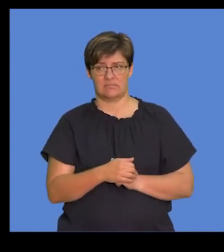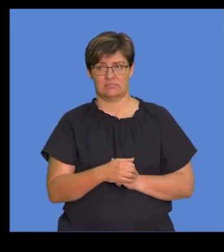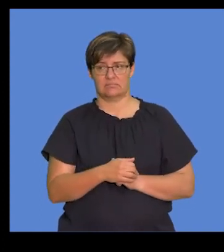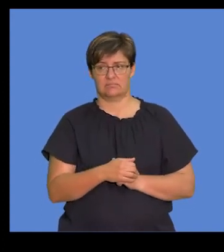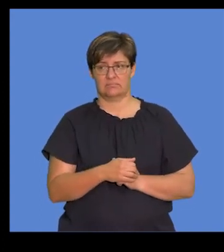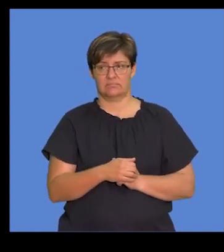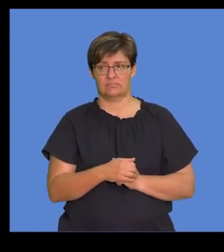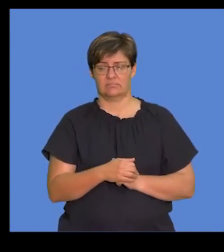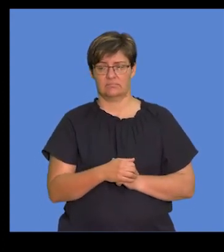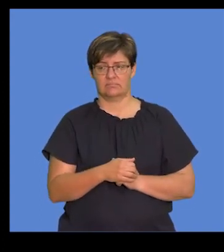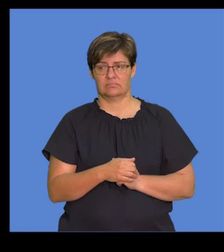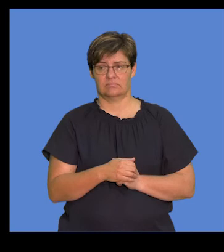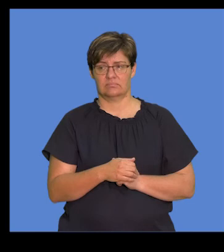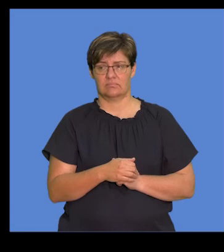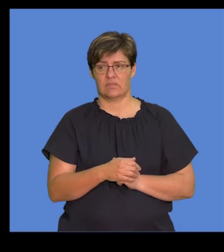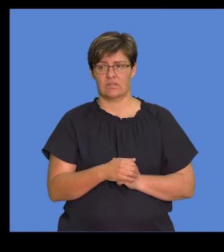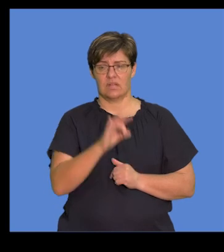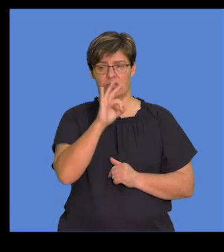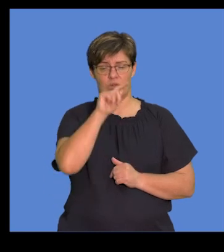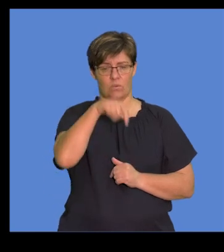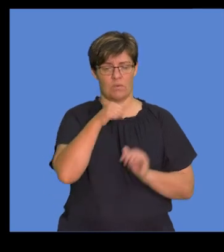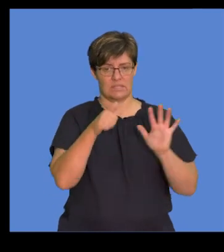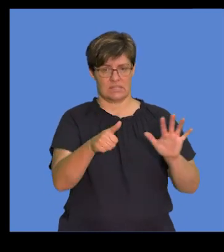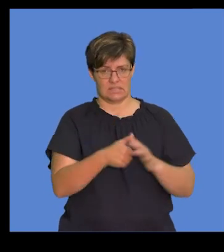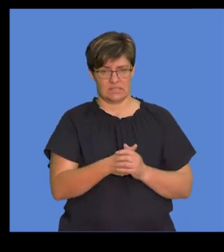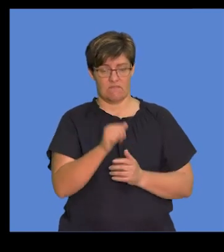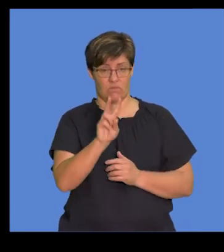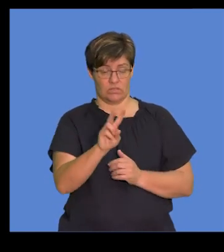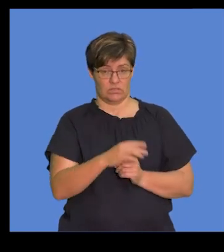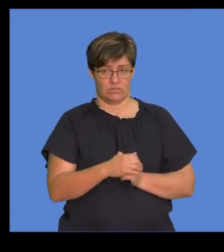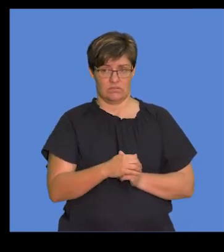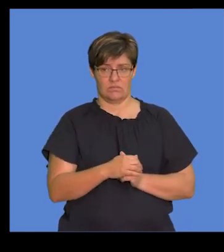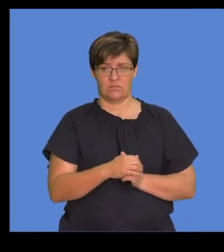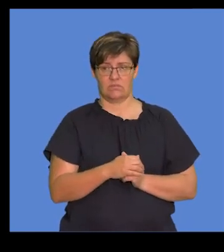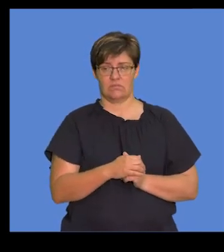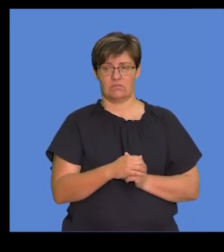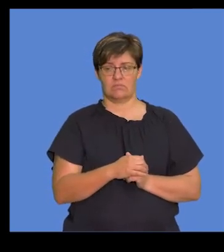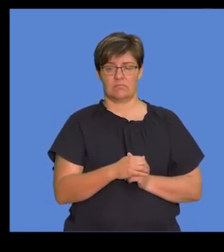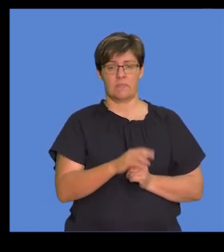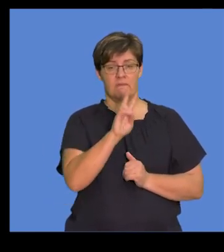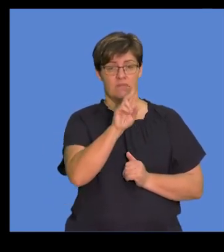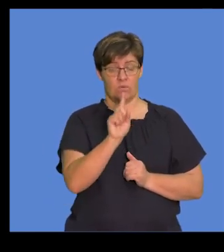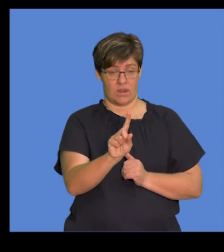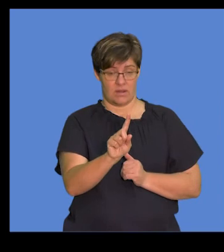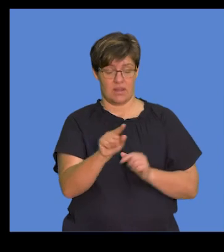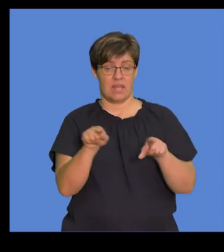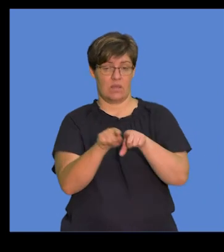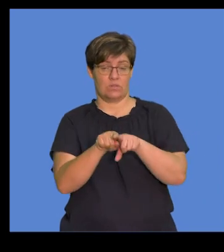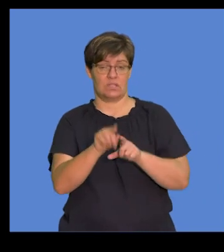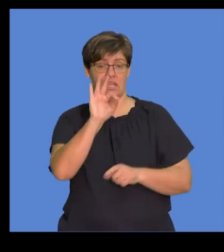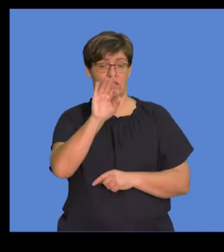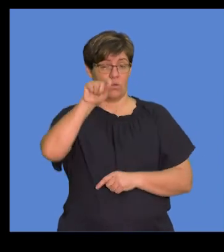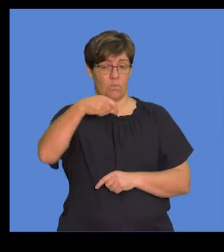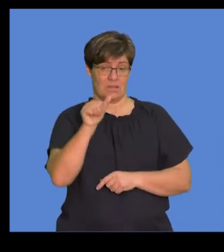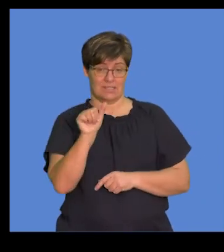6, right? It gives us that value, which is 3.6 volts, right? So V1